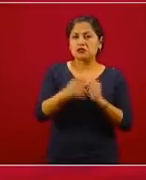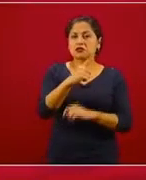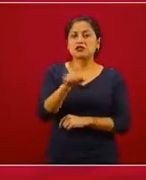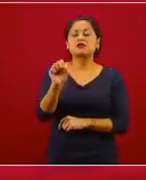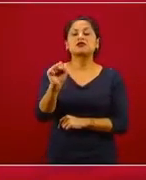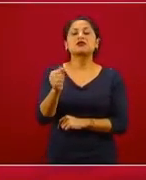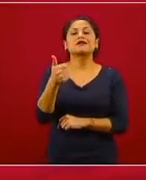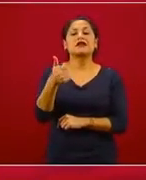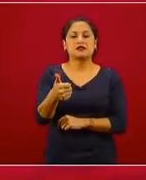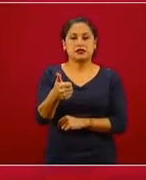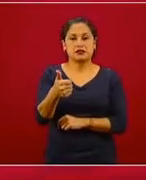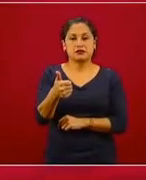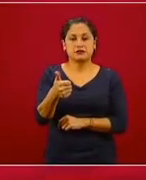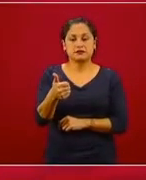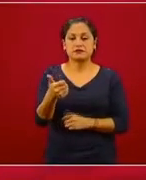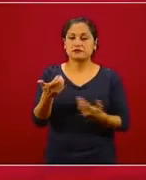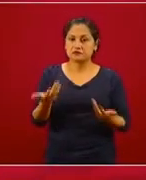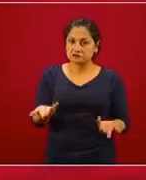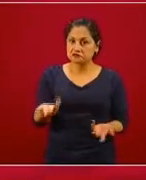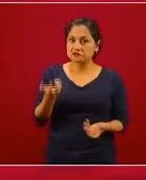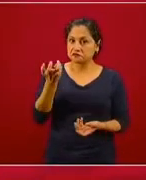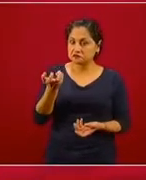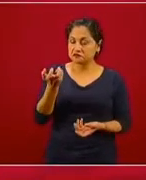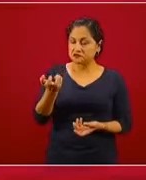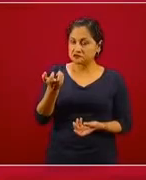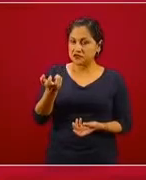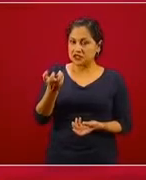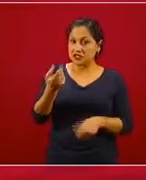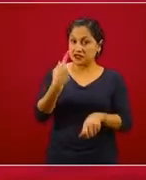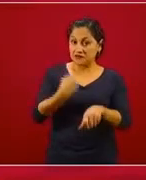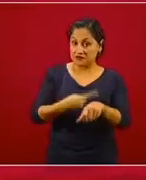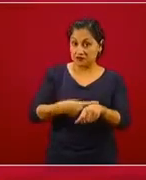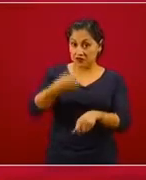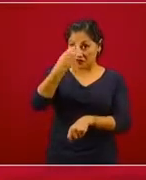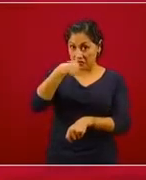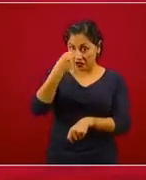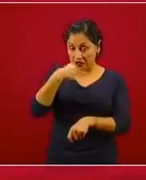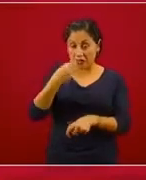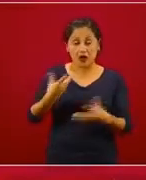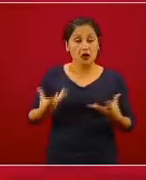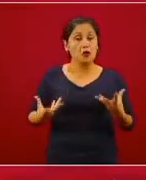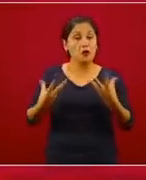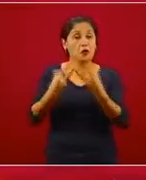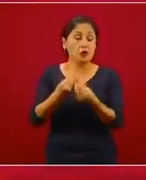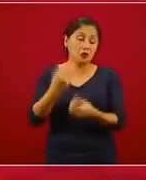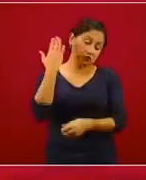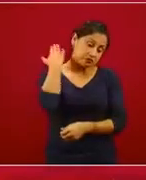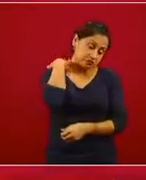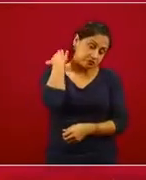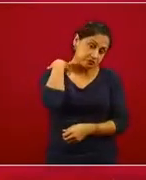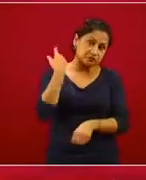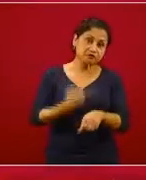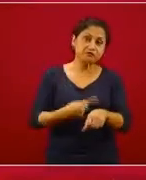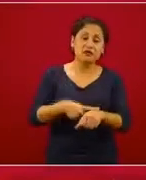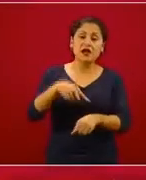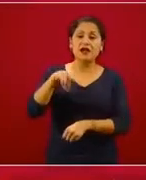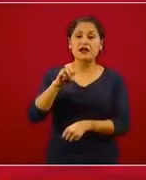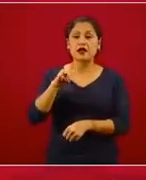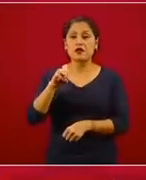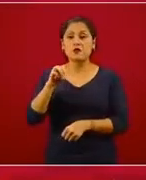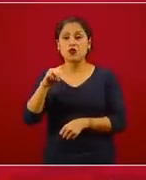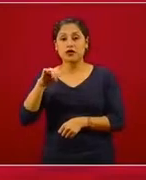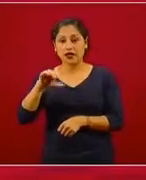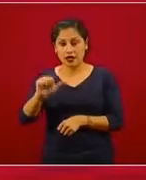28,000, over 28,000 people died from influenza, a little bit over 28,000 if I'm not wrong. This is a really